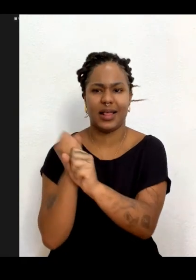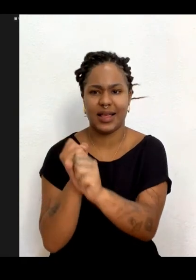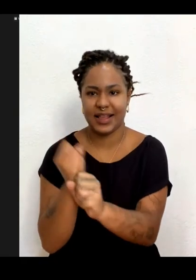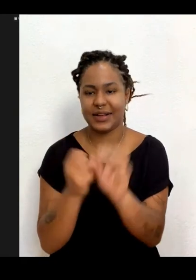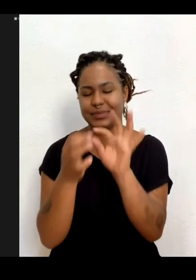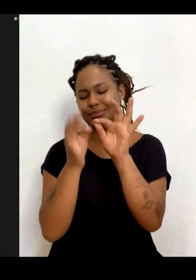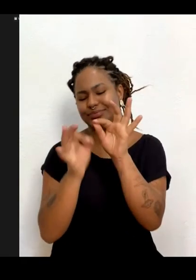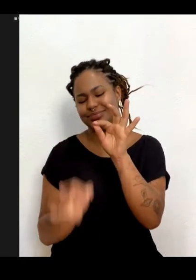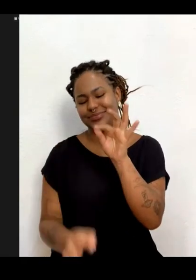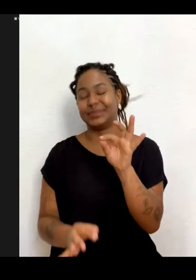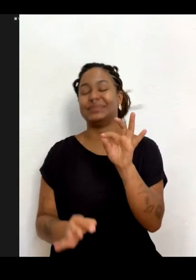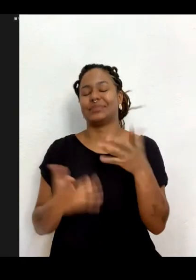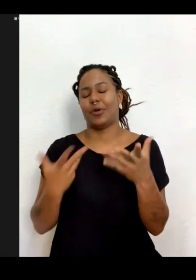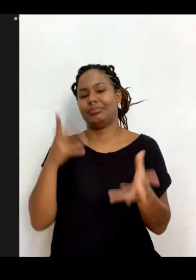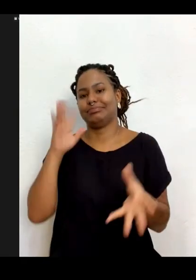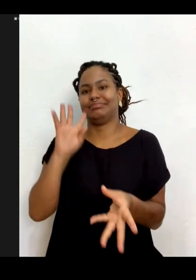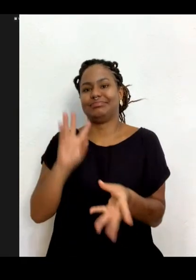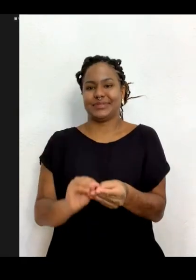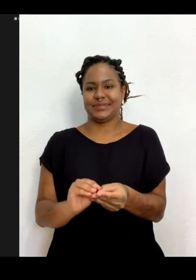foreign